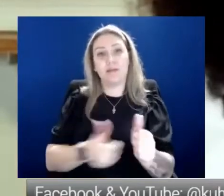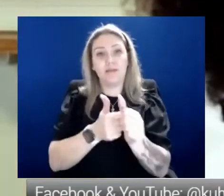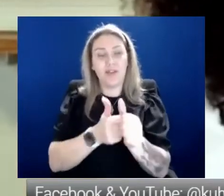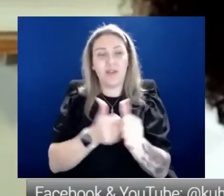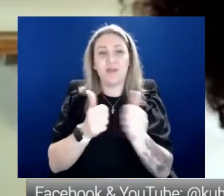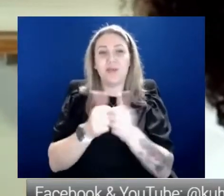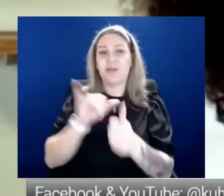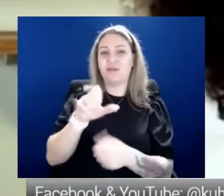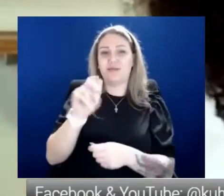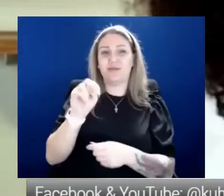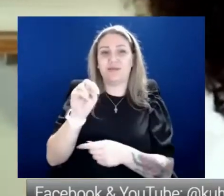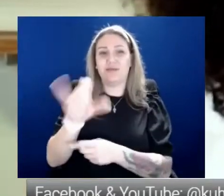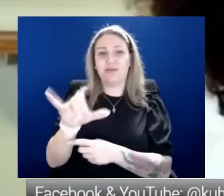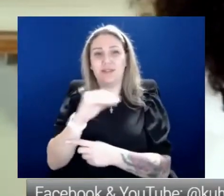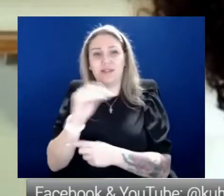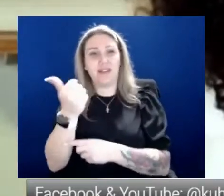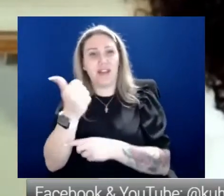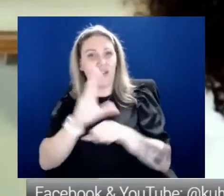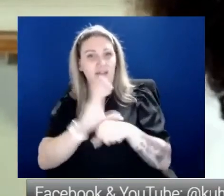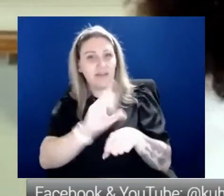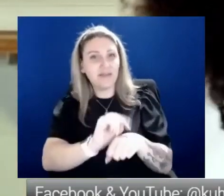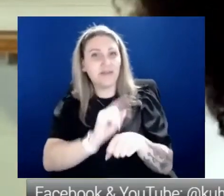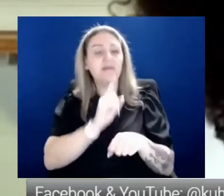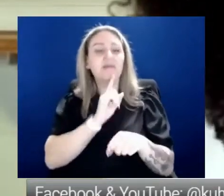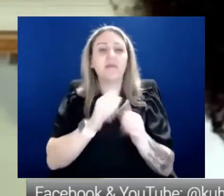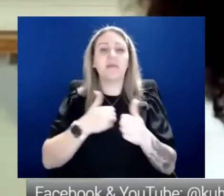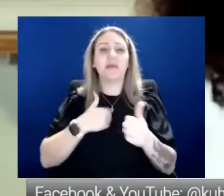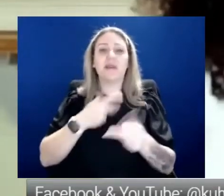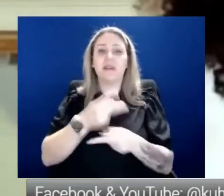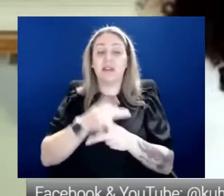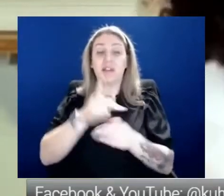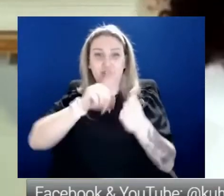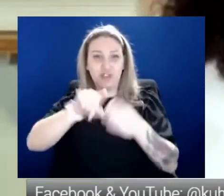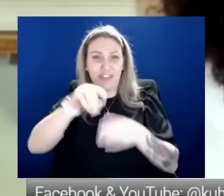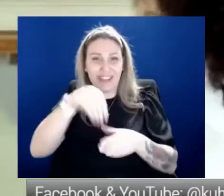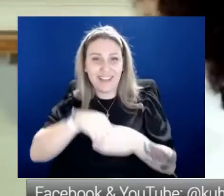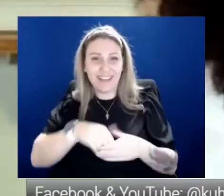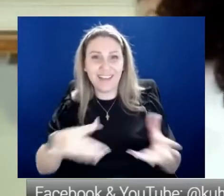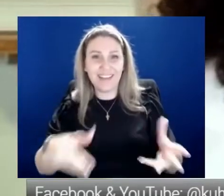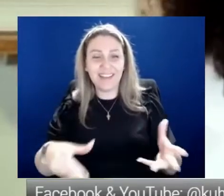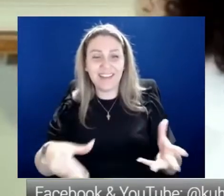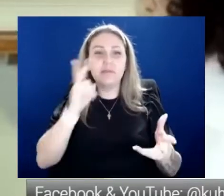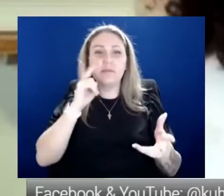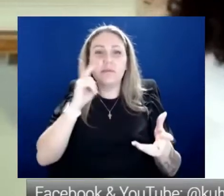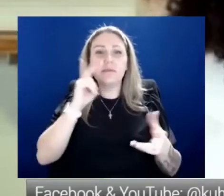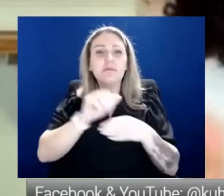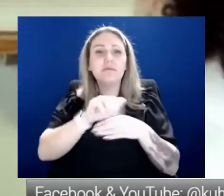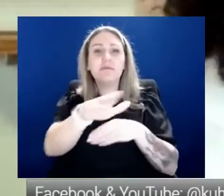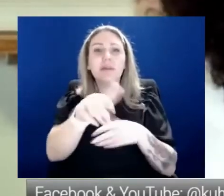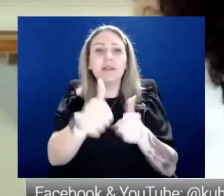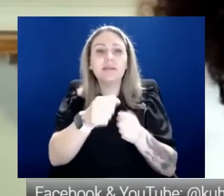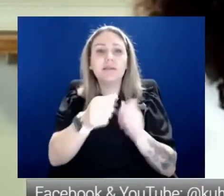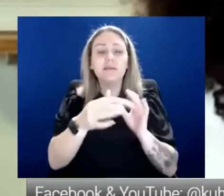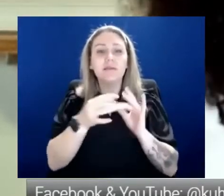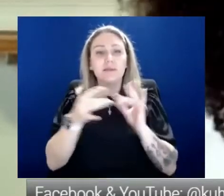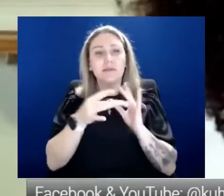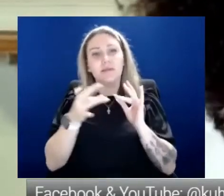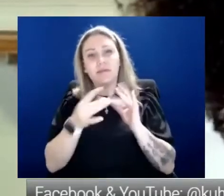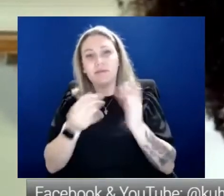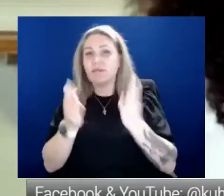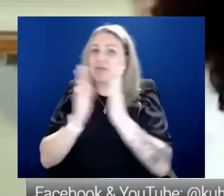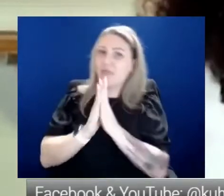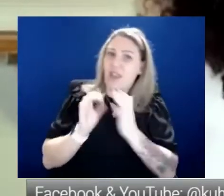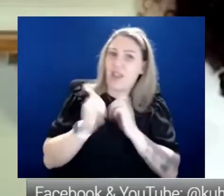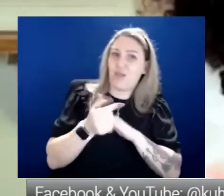other lactation consultants' footsteps in my care is checking in. It's sending a quick text. It's asking moms, how are you